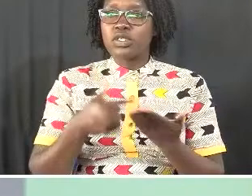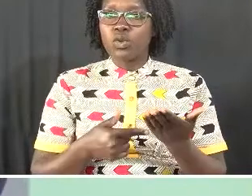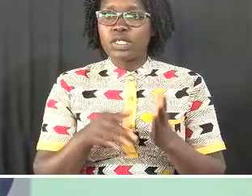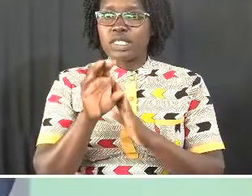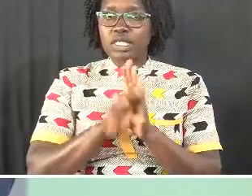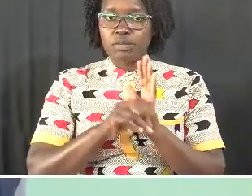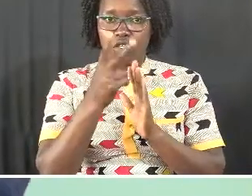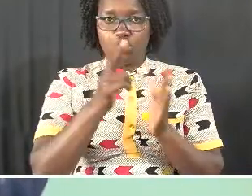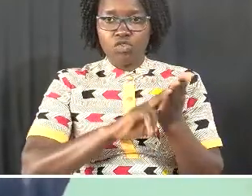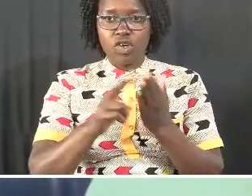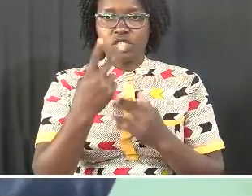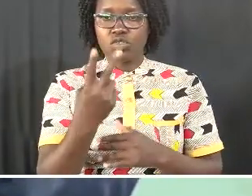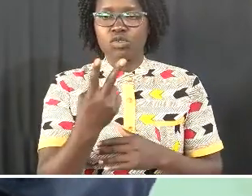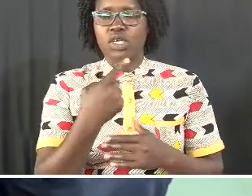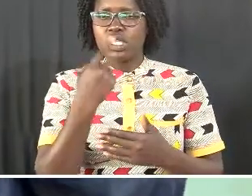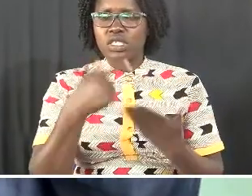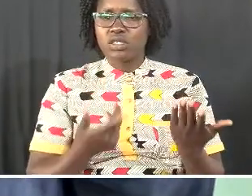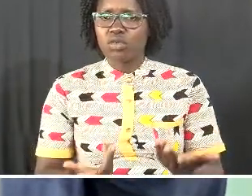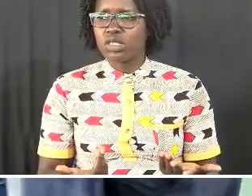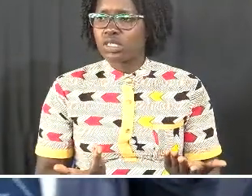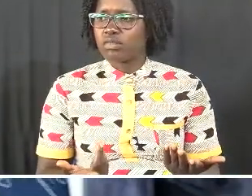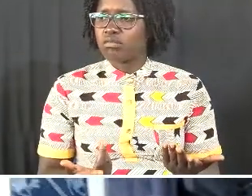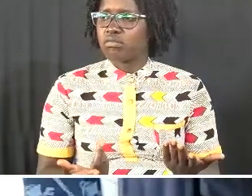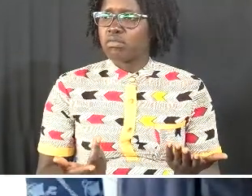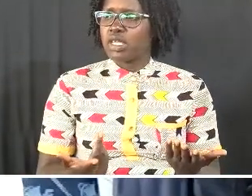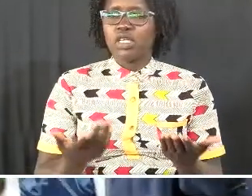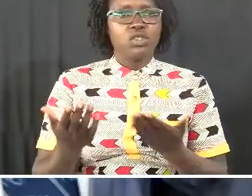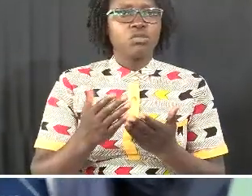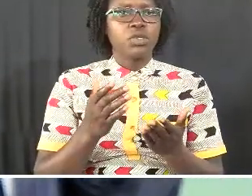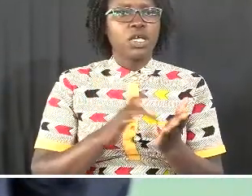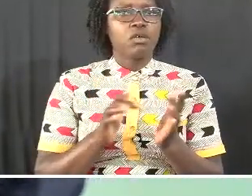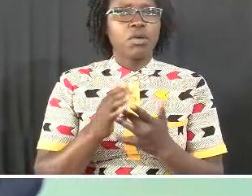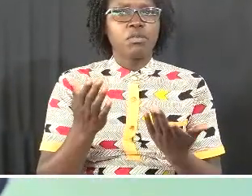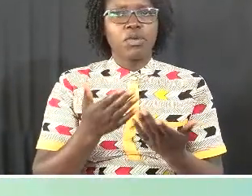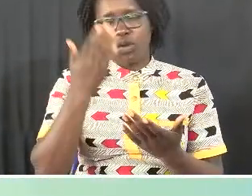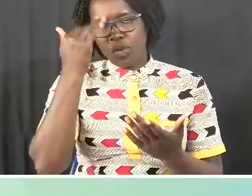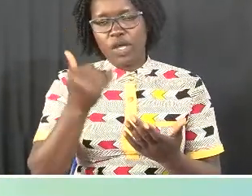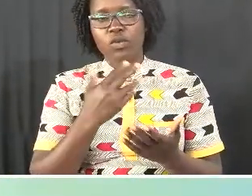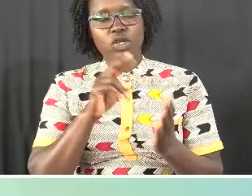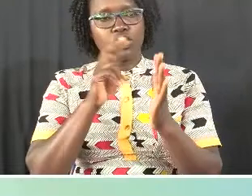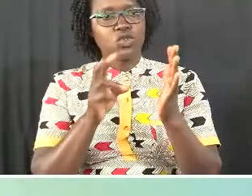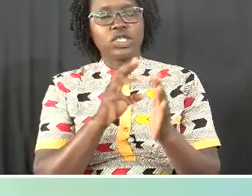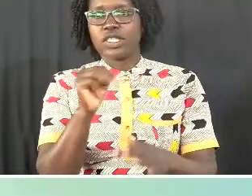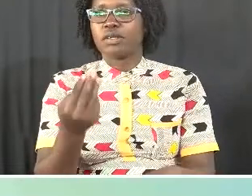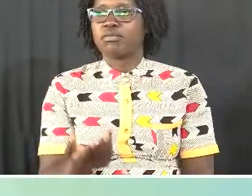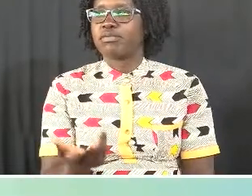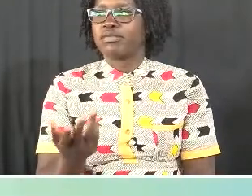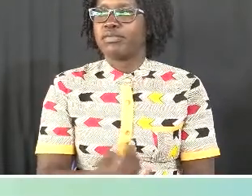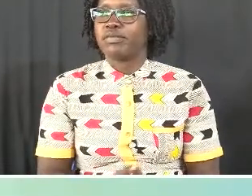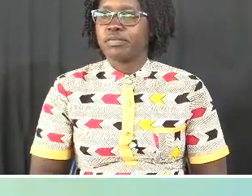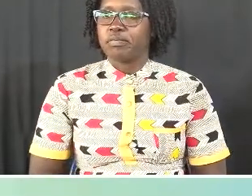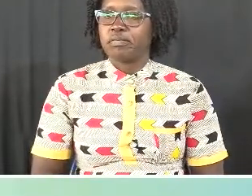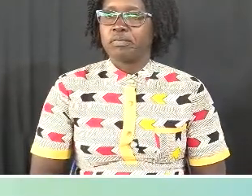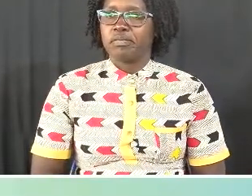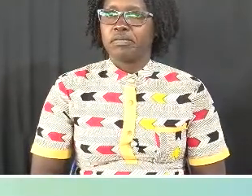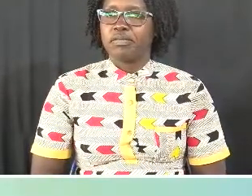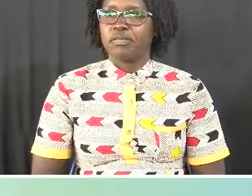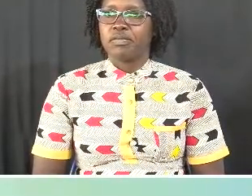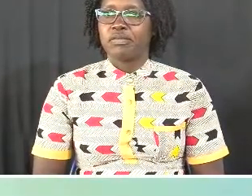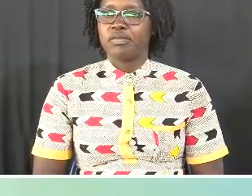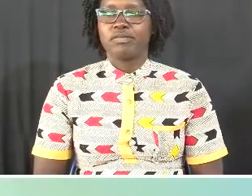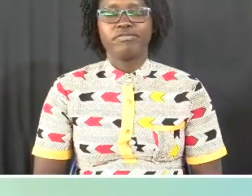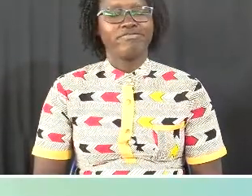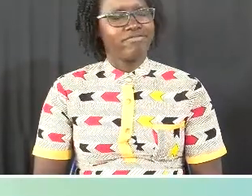say? Read it for me. You bring Bibles to church because you should read them. We don't come here to look at the